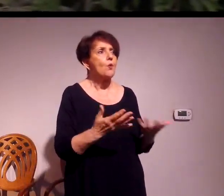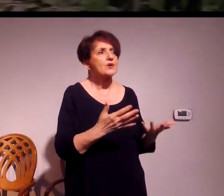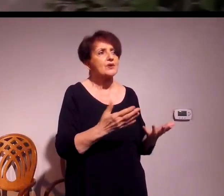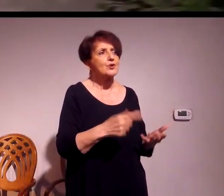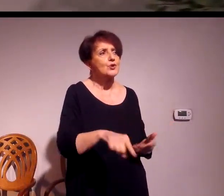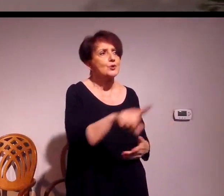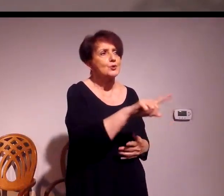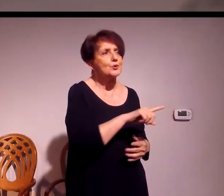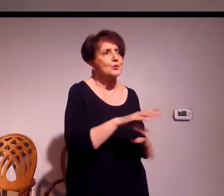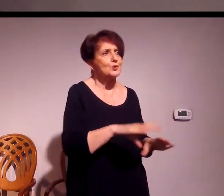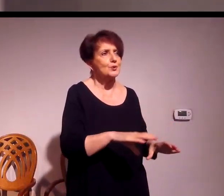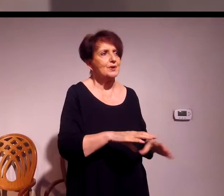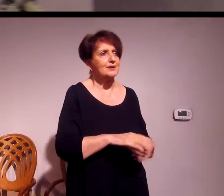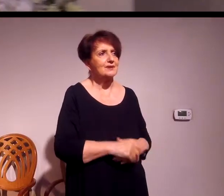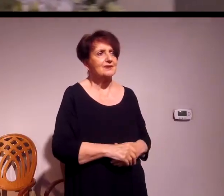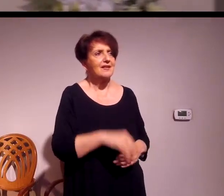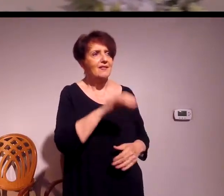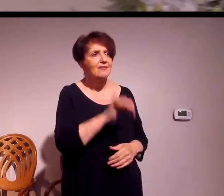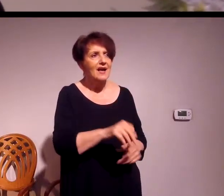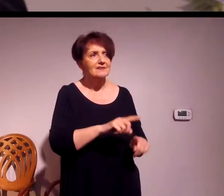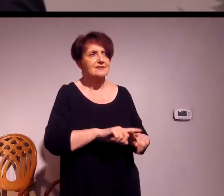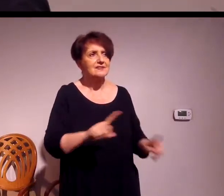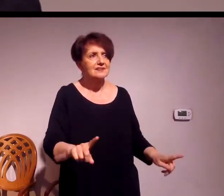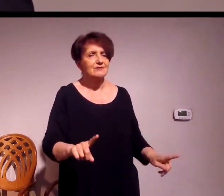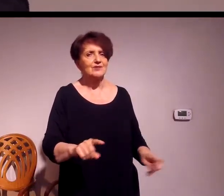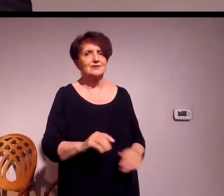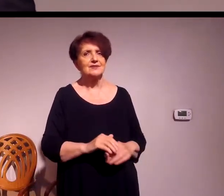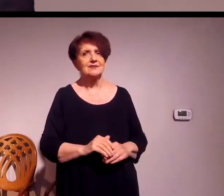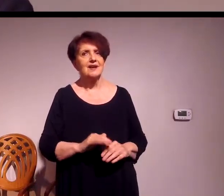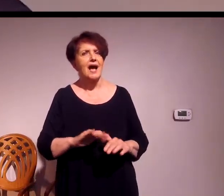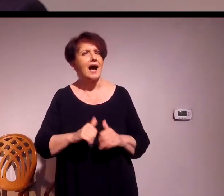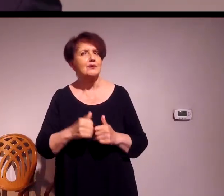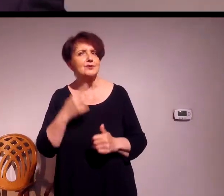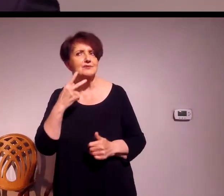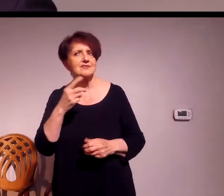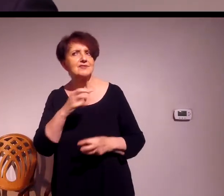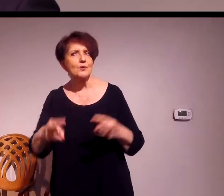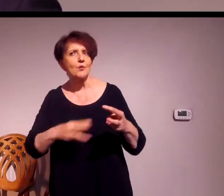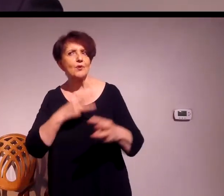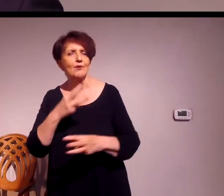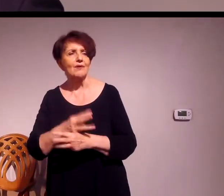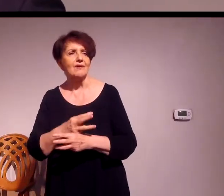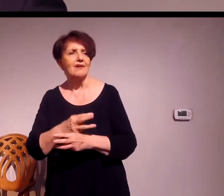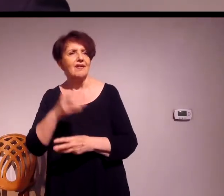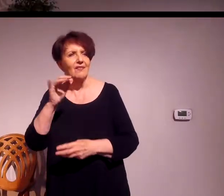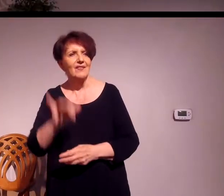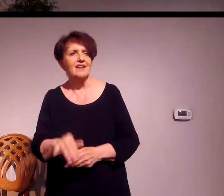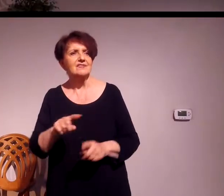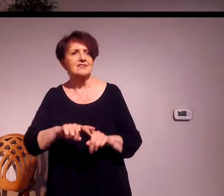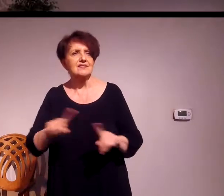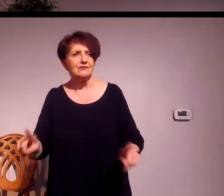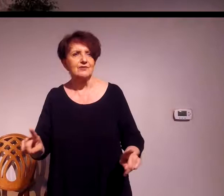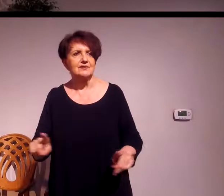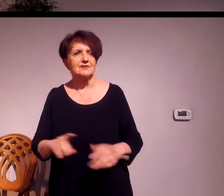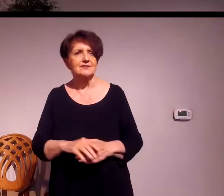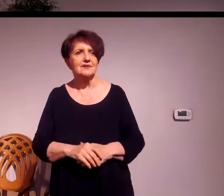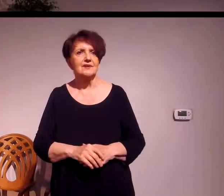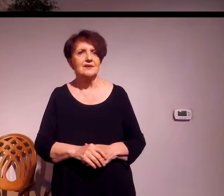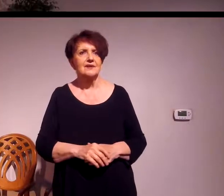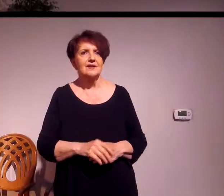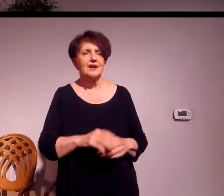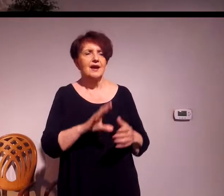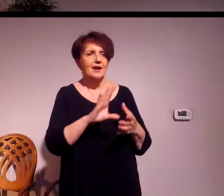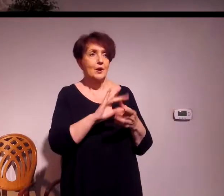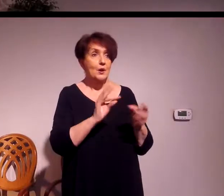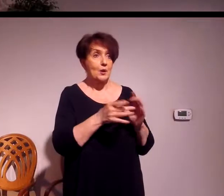doing? That's the difference. How do you see the world? That's the difference. I heard a quote by Mr. Rogers. You